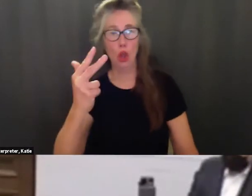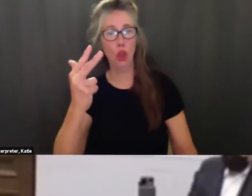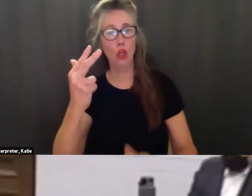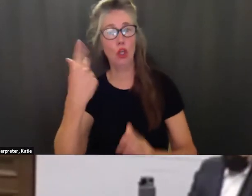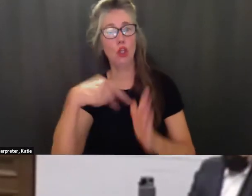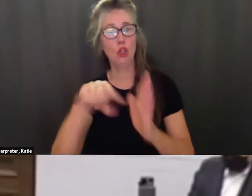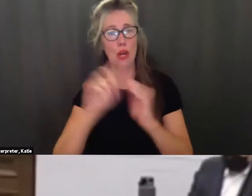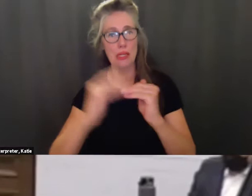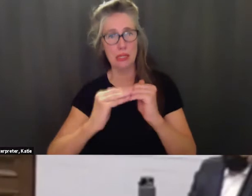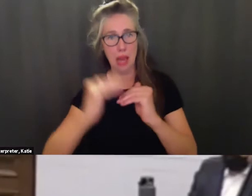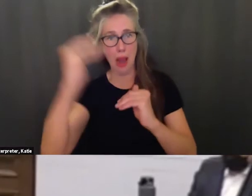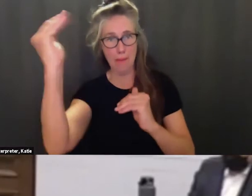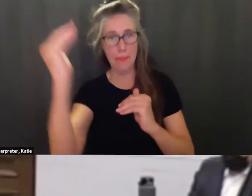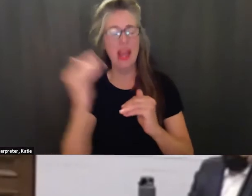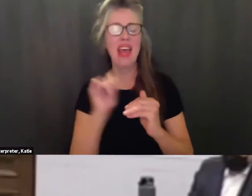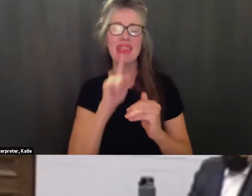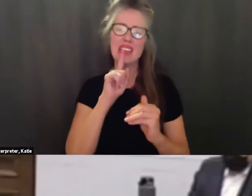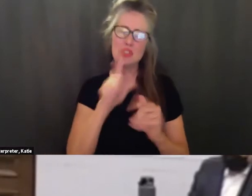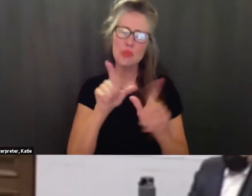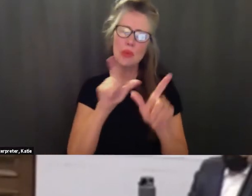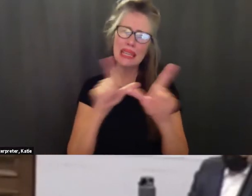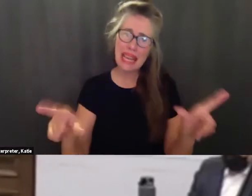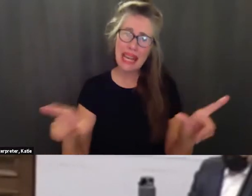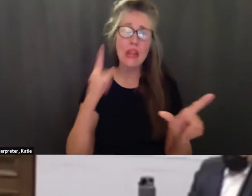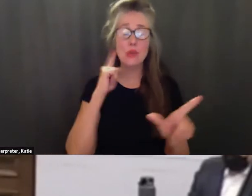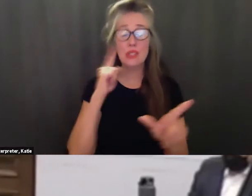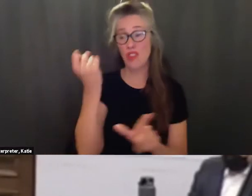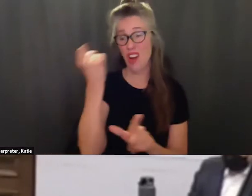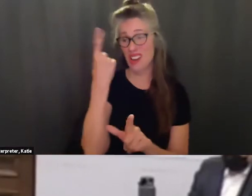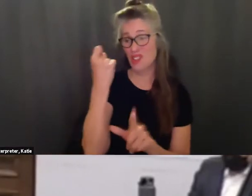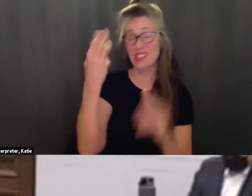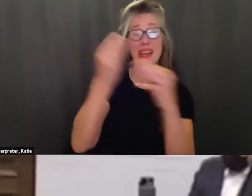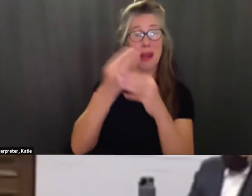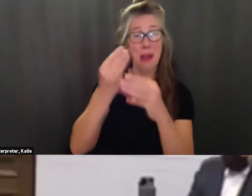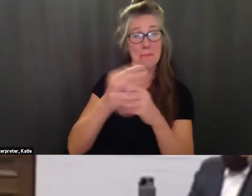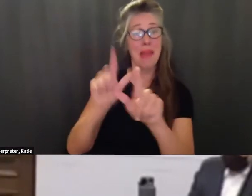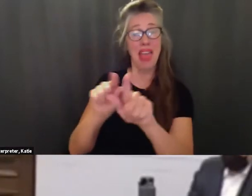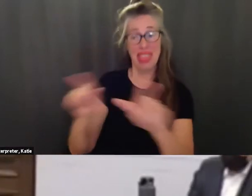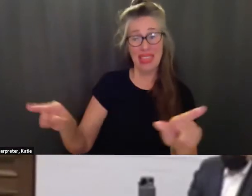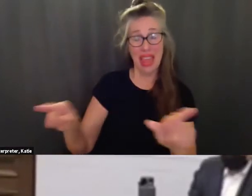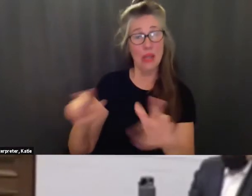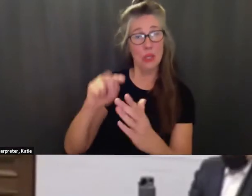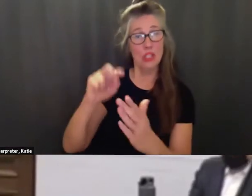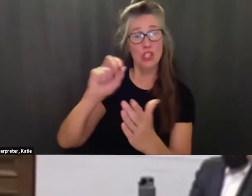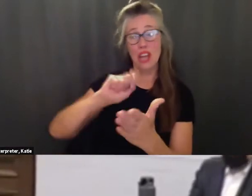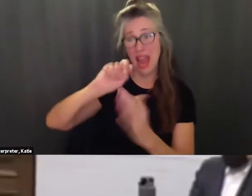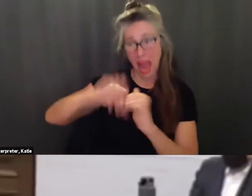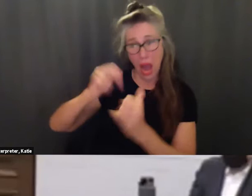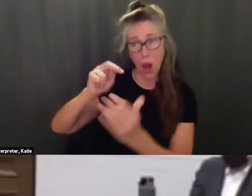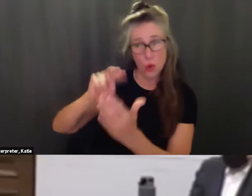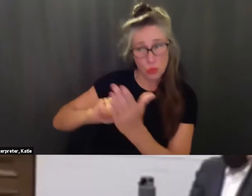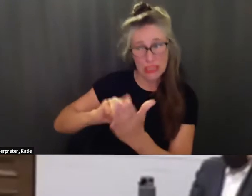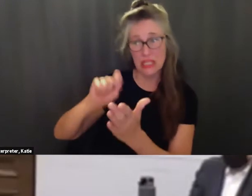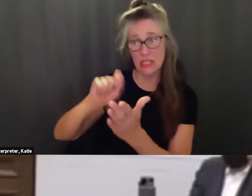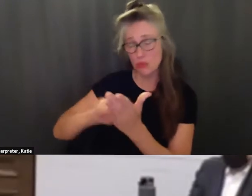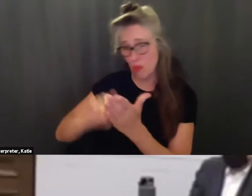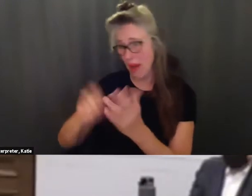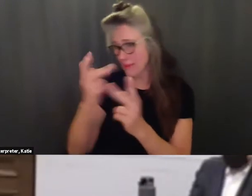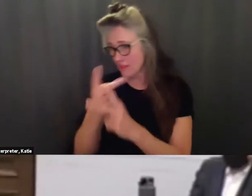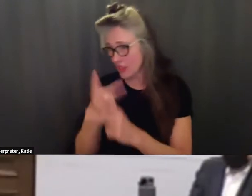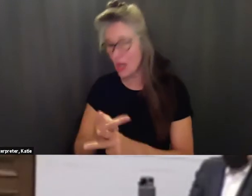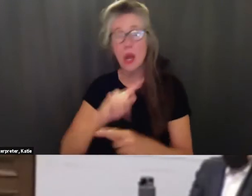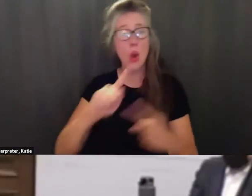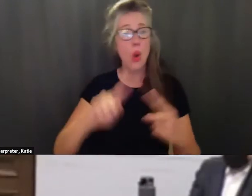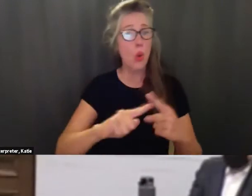really language literacy and mathematics, right? Yeah. And so what we're looking at particular is for those students who are performing at a